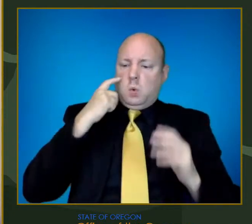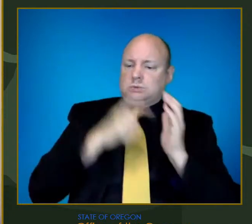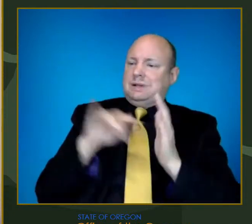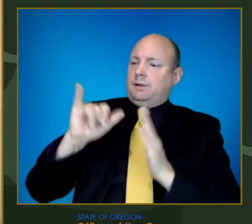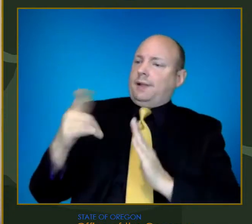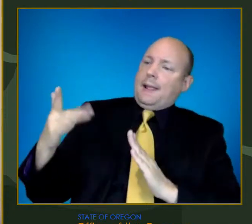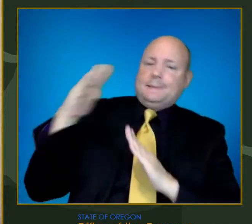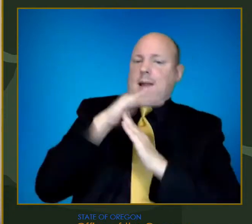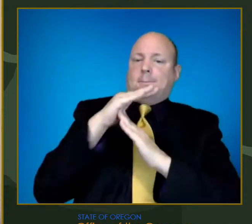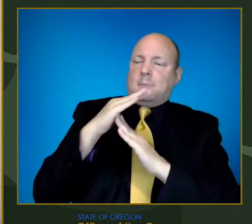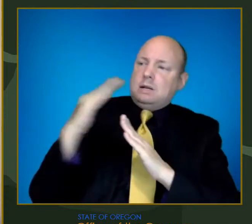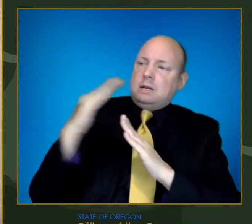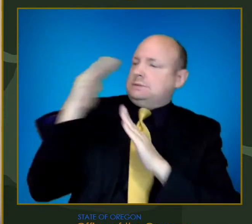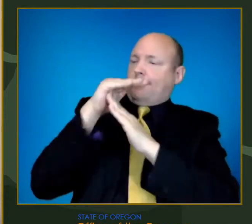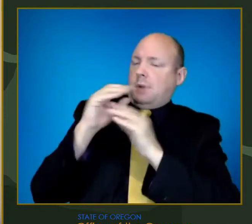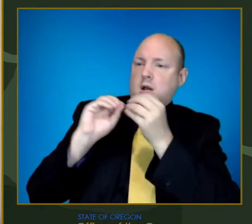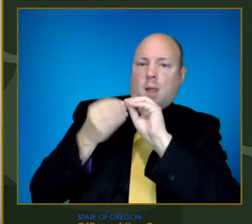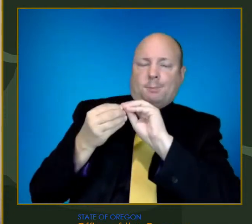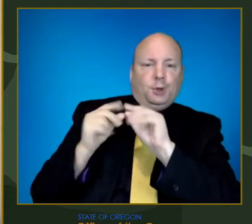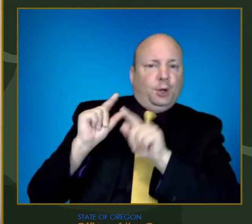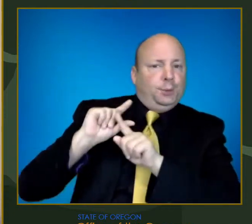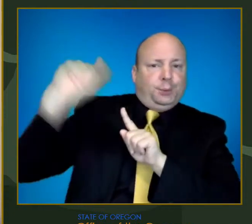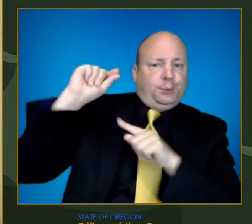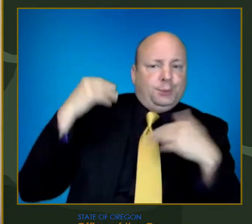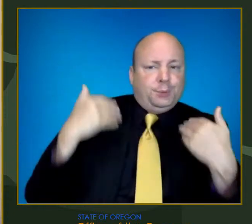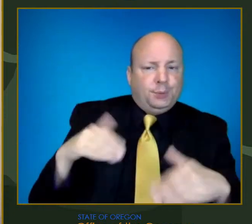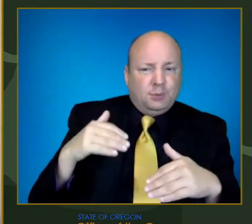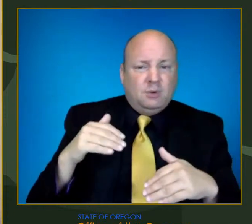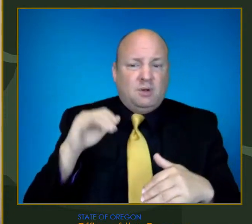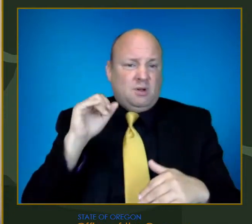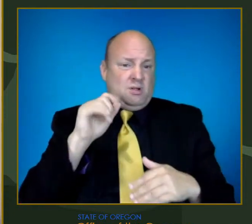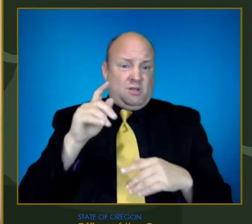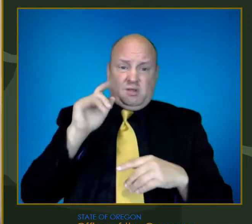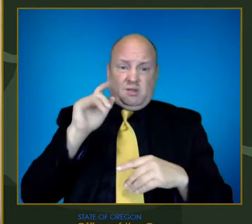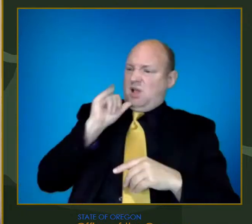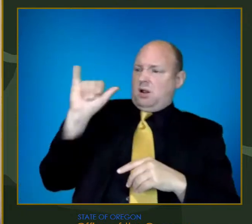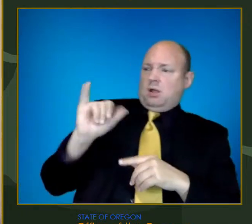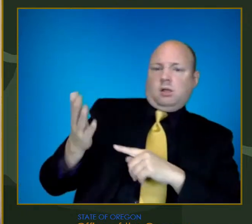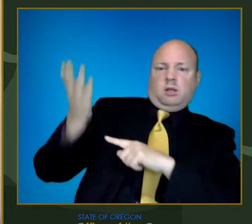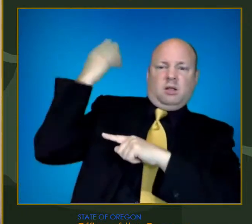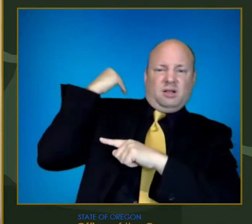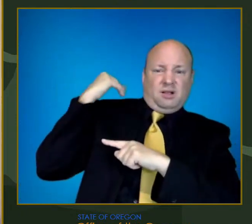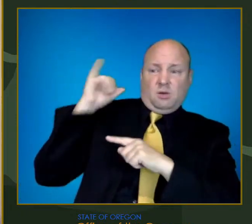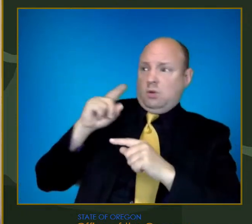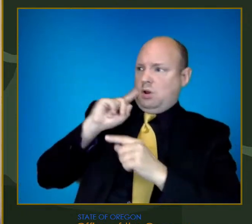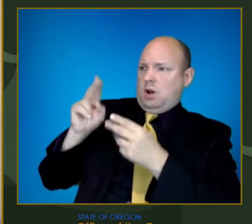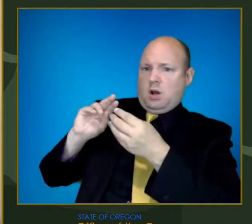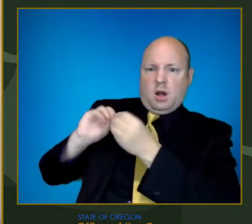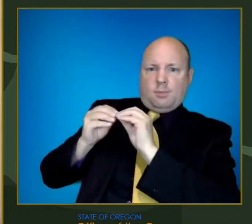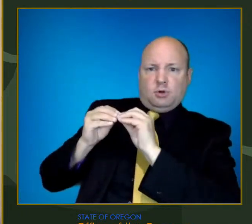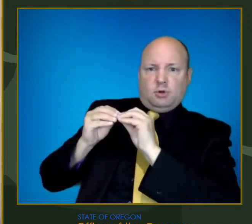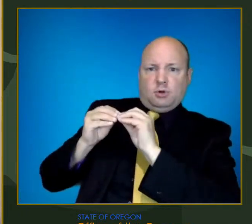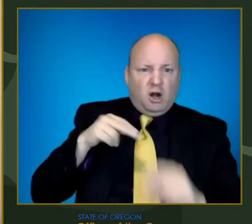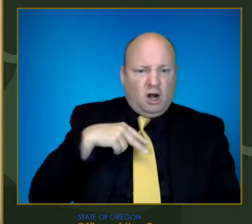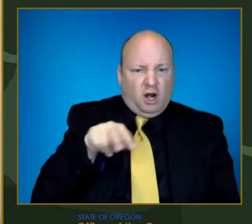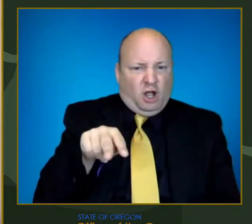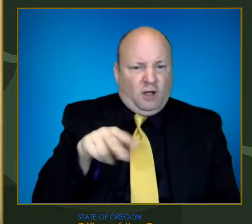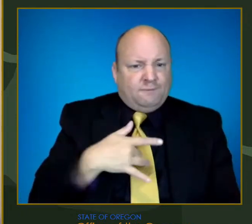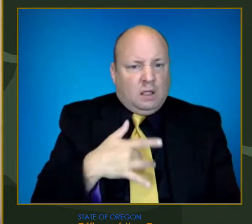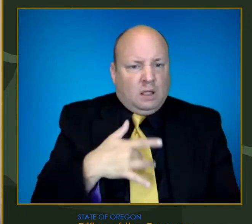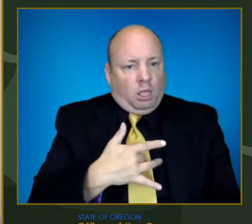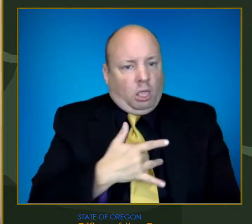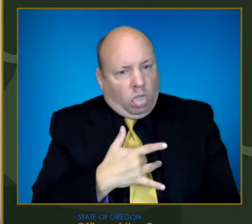surges. The statistics are grim. Our most recent COVID-19 weekly report tallied